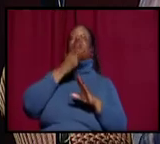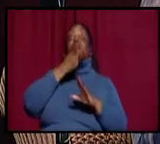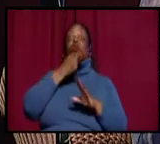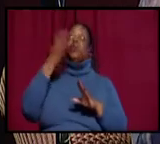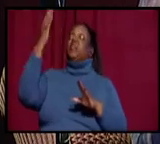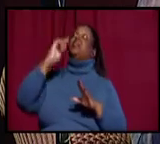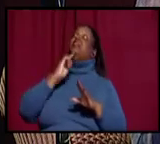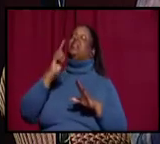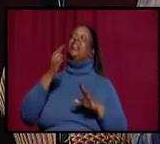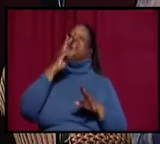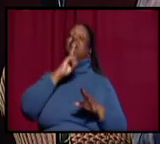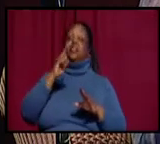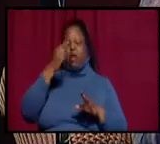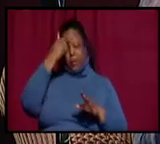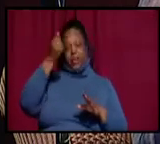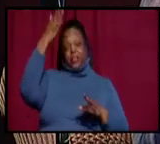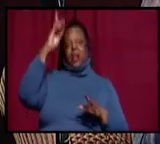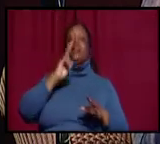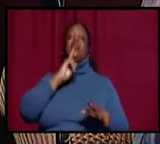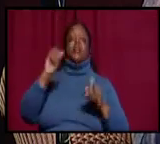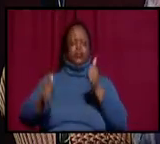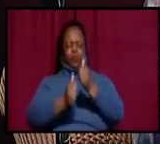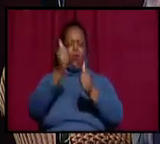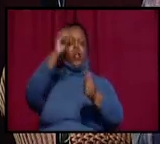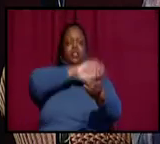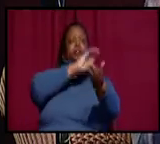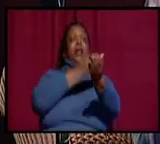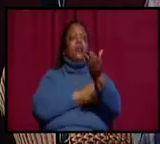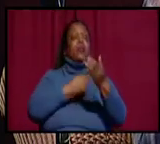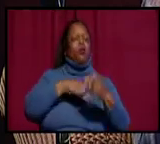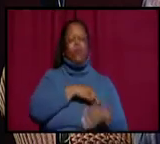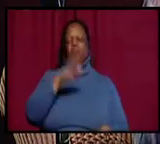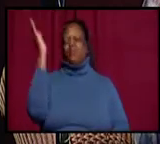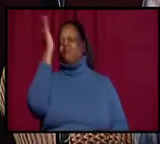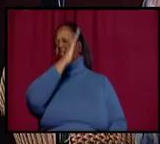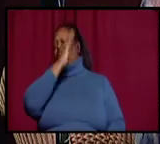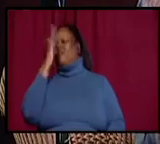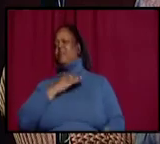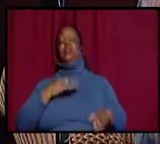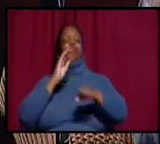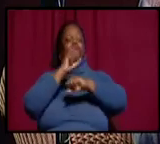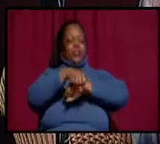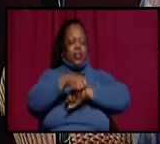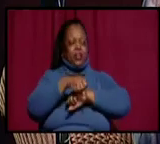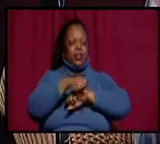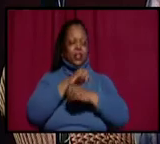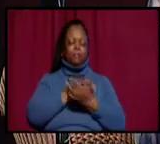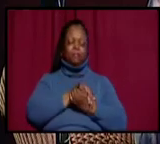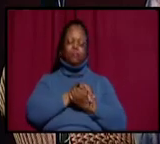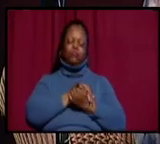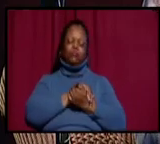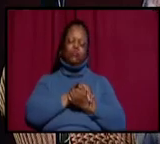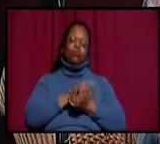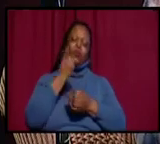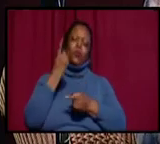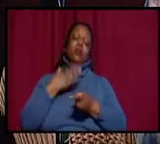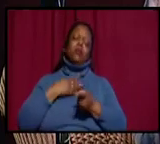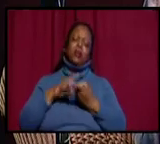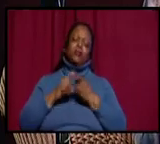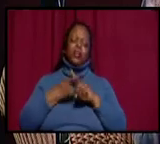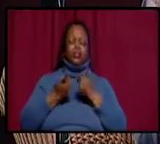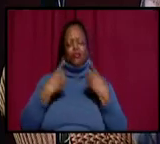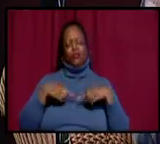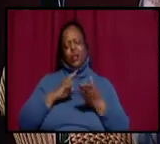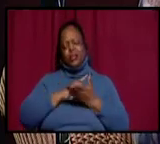And because God is the greatest power, we shall never be defeated. I lost one of my friends on this past